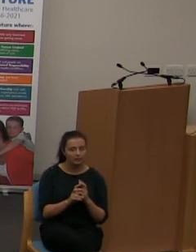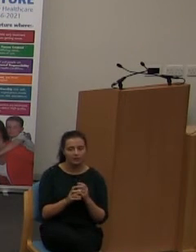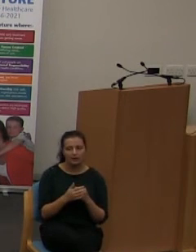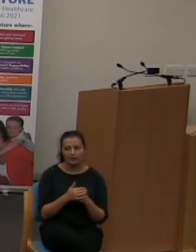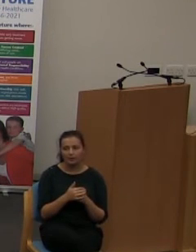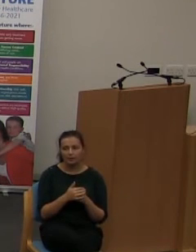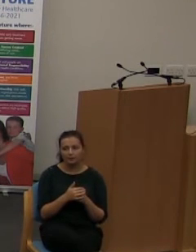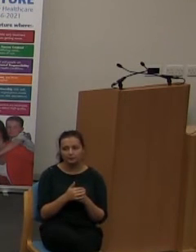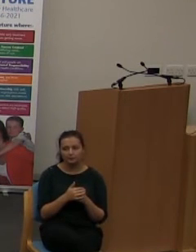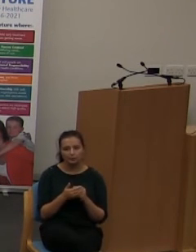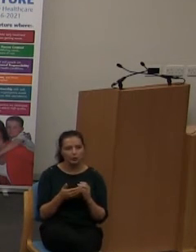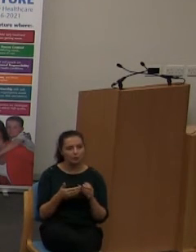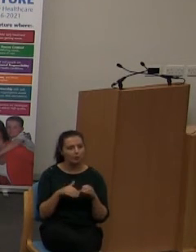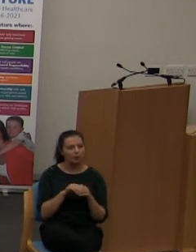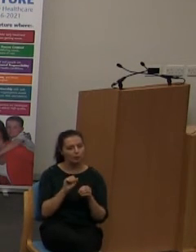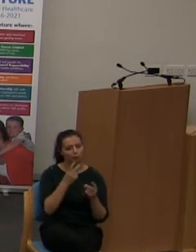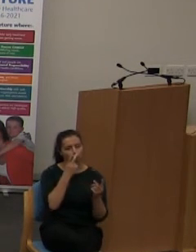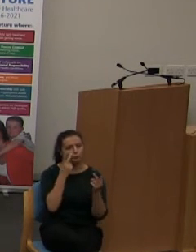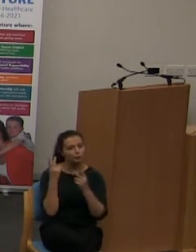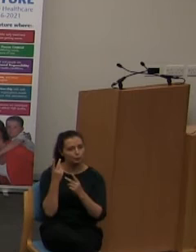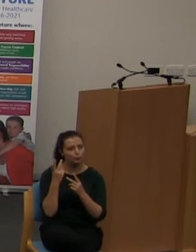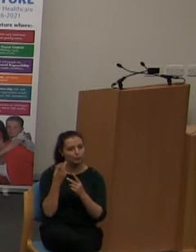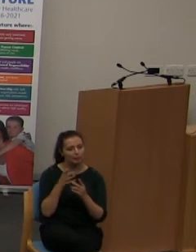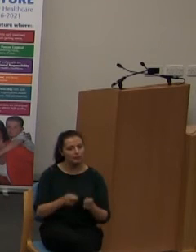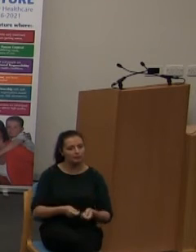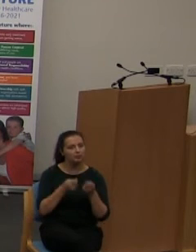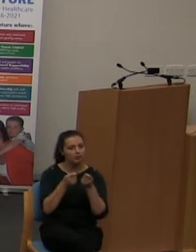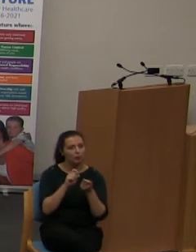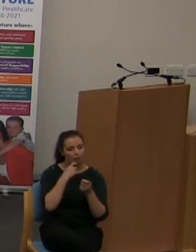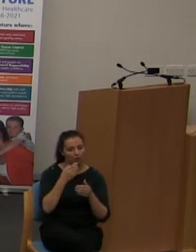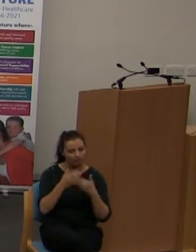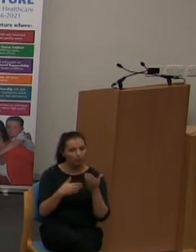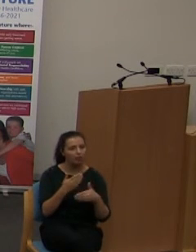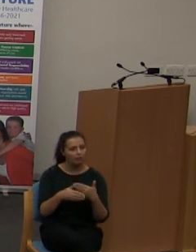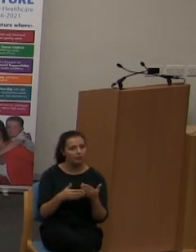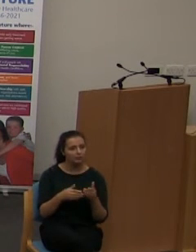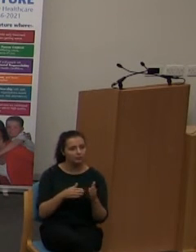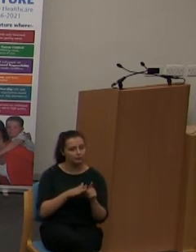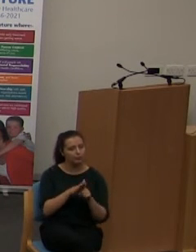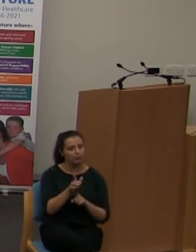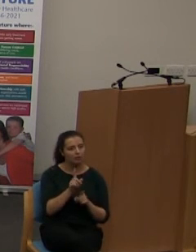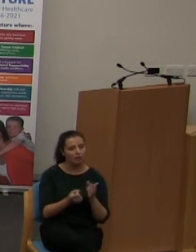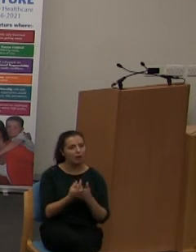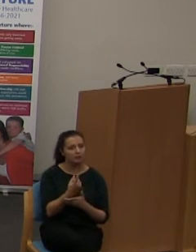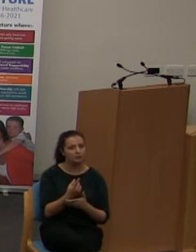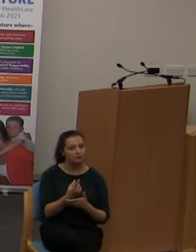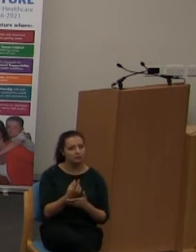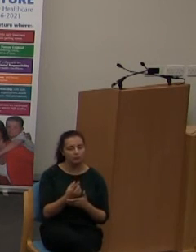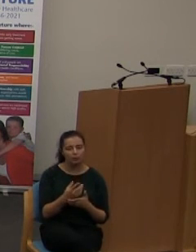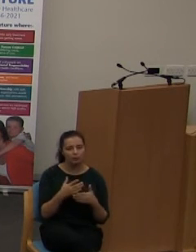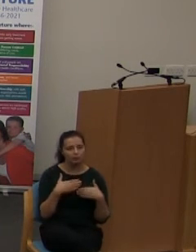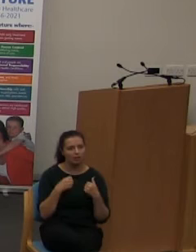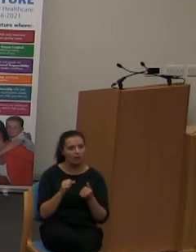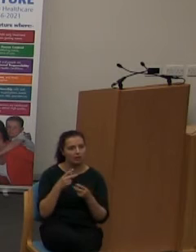review, those issues have been raised and will be part of our ongoing discussions about our new healthcare strategy and how we ensure